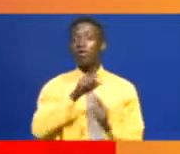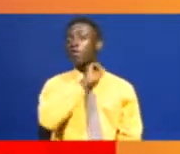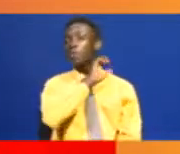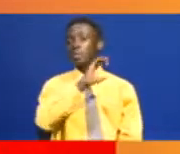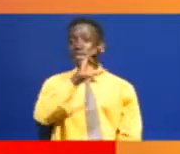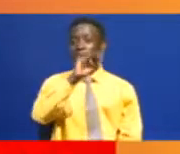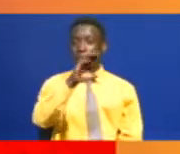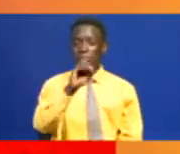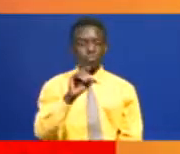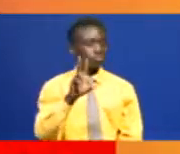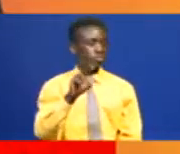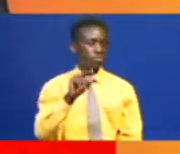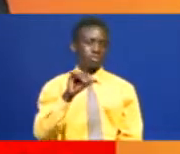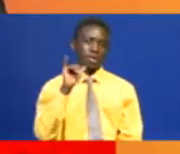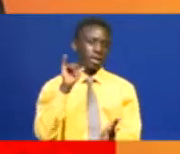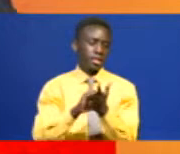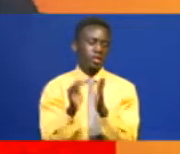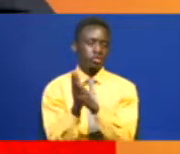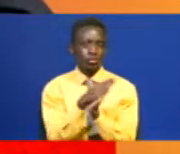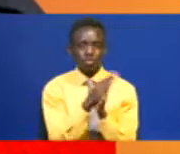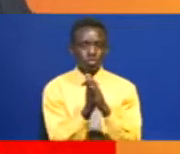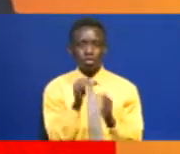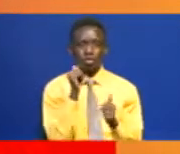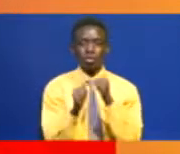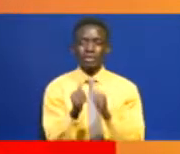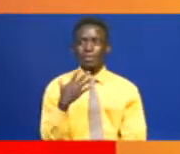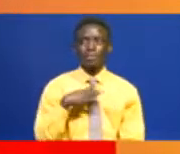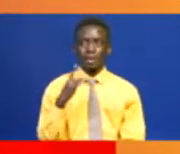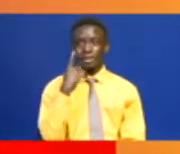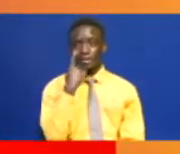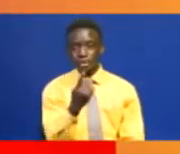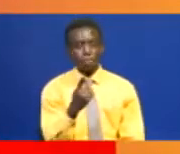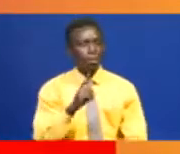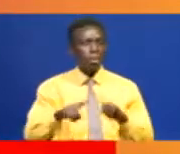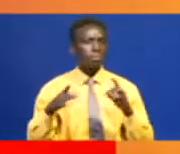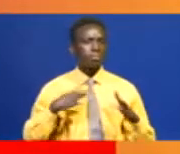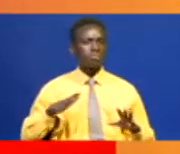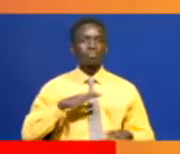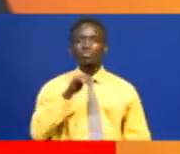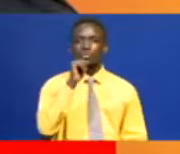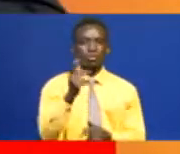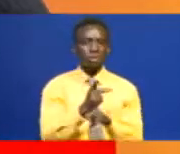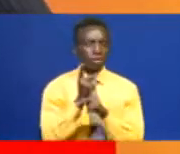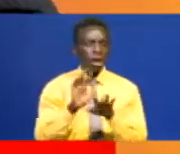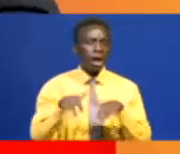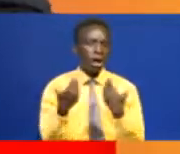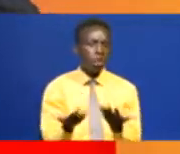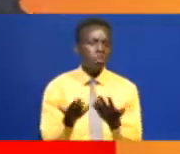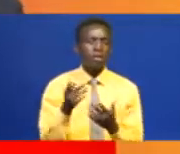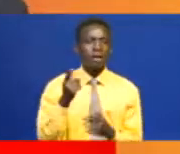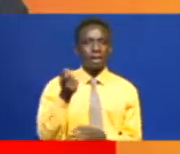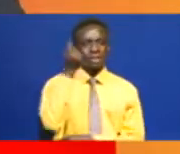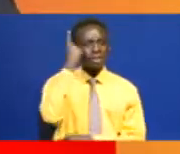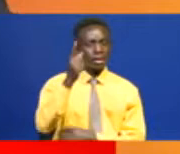it is a fallacy that has been sold. And because they didn't care to understand how music business works, they sold